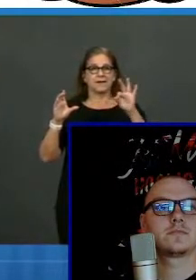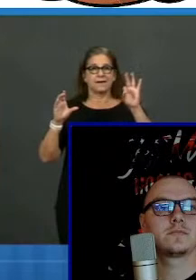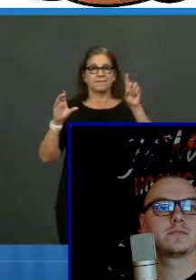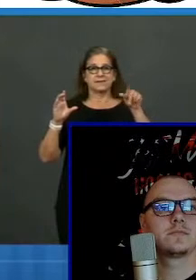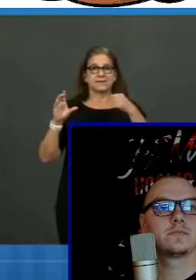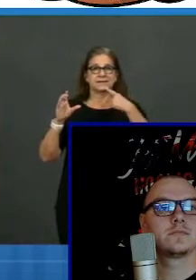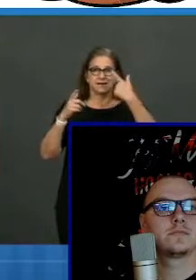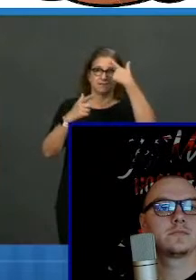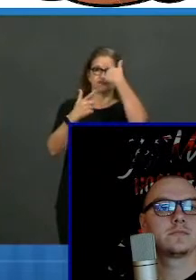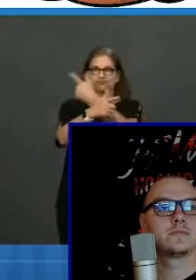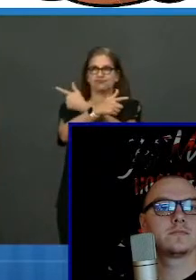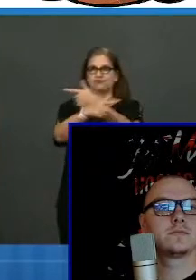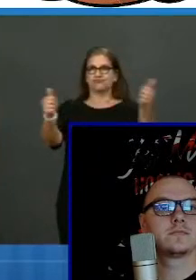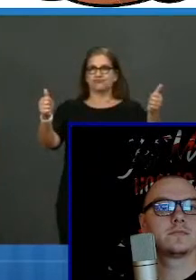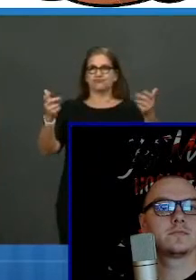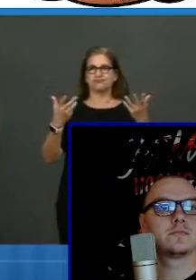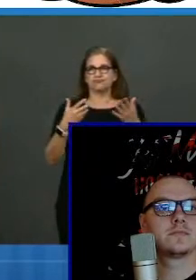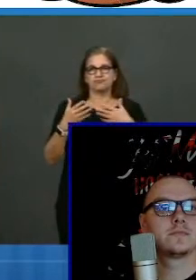question.